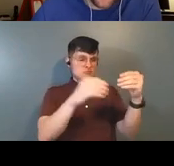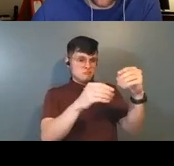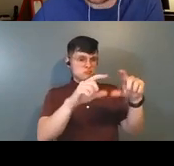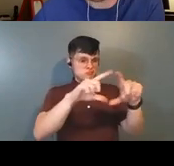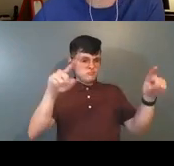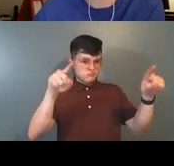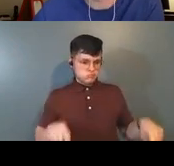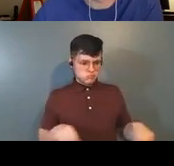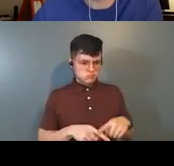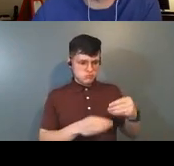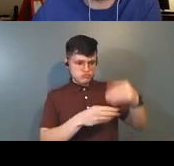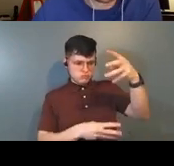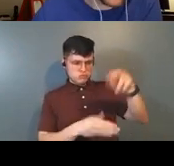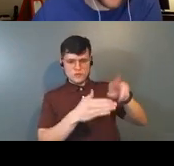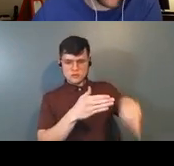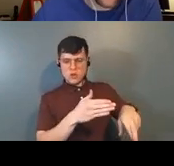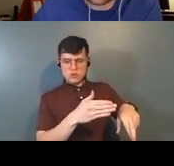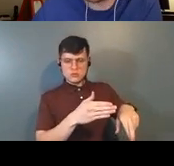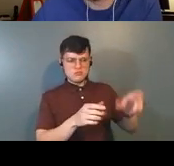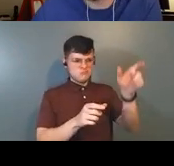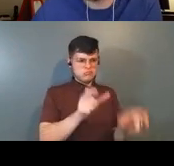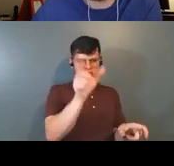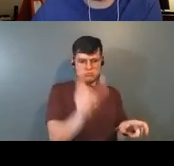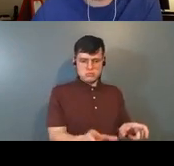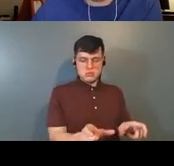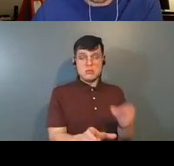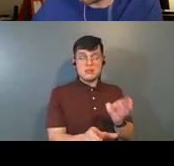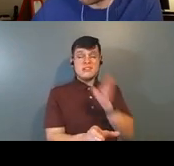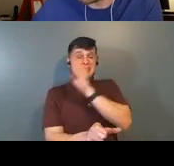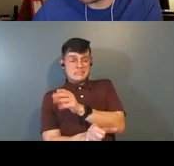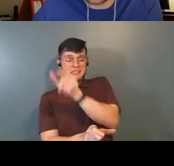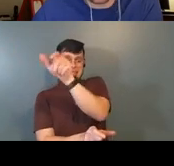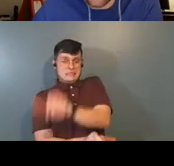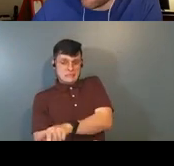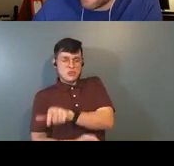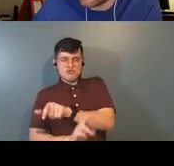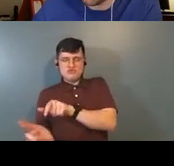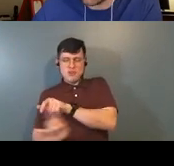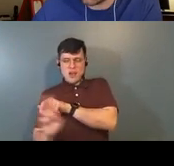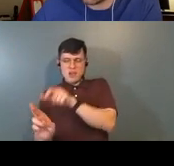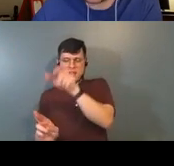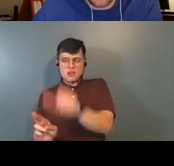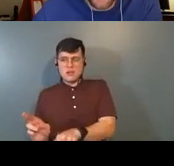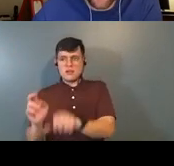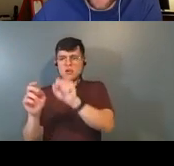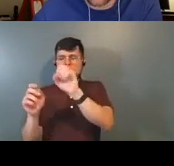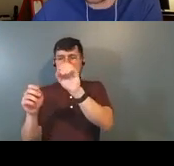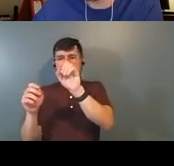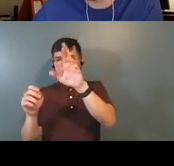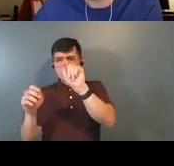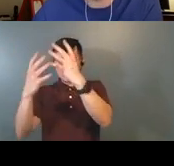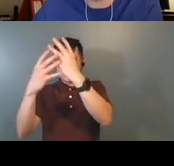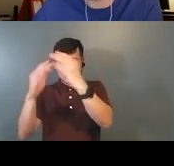two rows of results. On the right sidebar, there's a sort box. And then below that is a make section where it